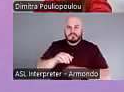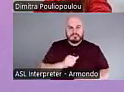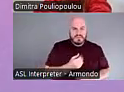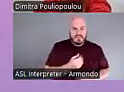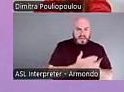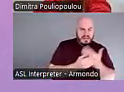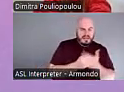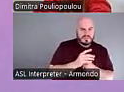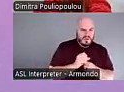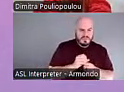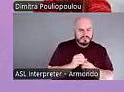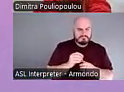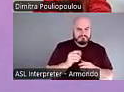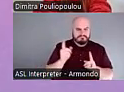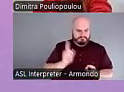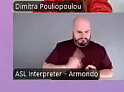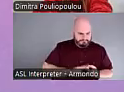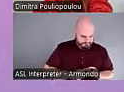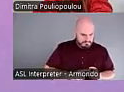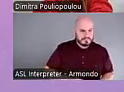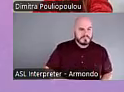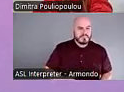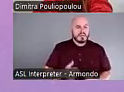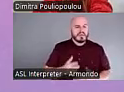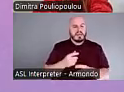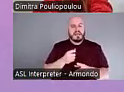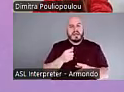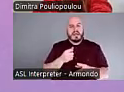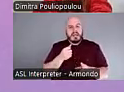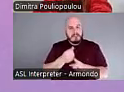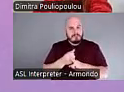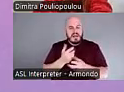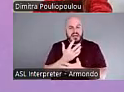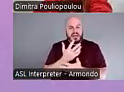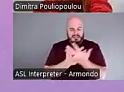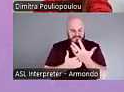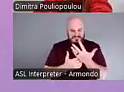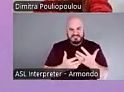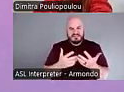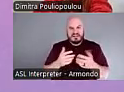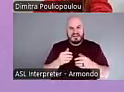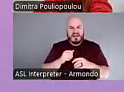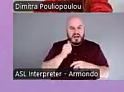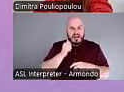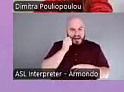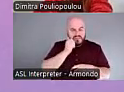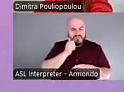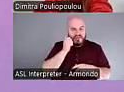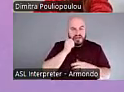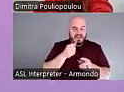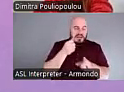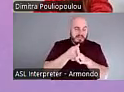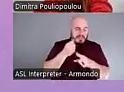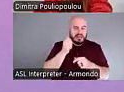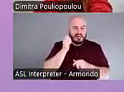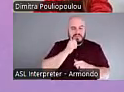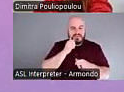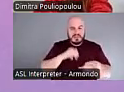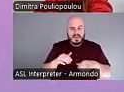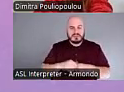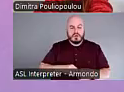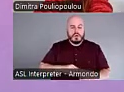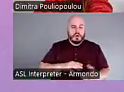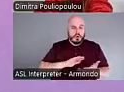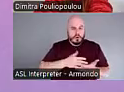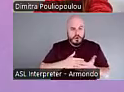hand function. It can affect daily tasks like dressing, cooking, or typing. But beyond the